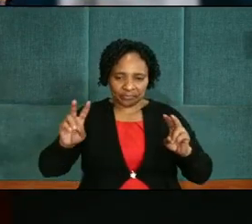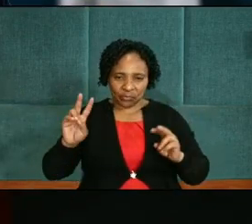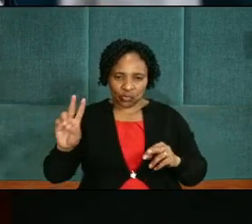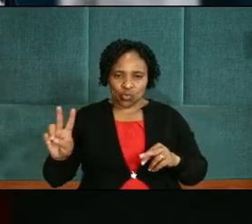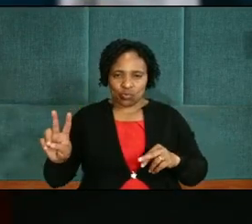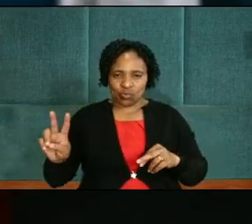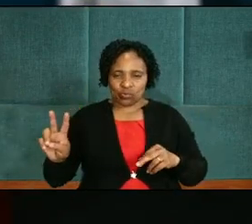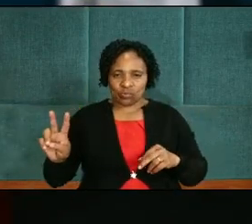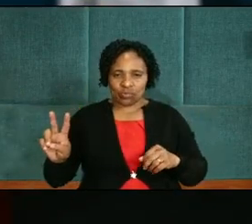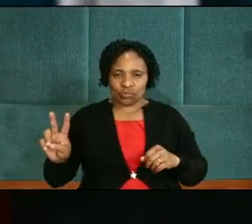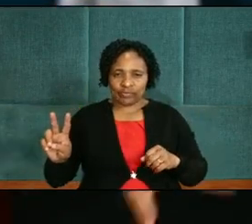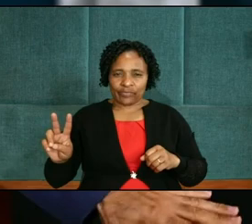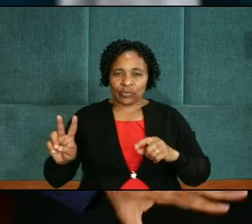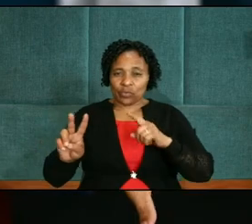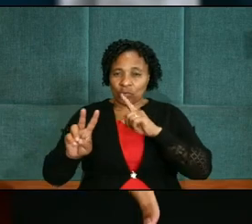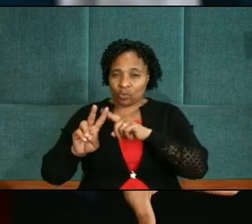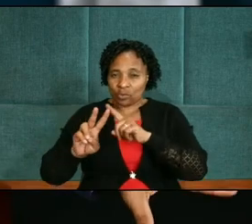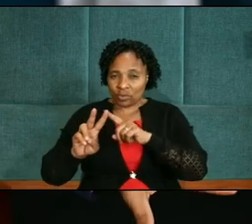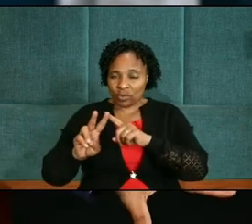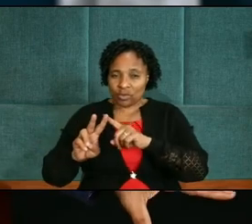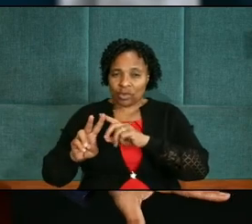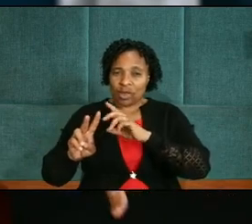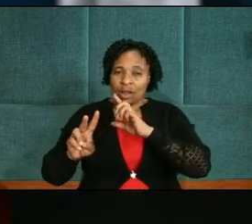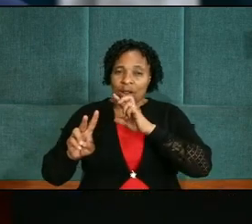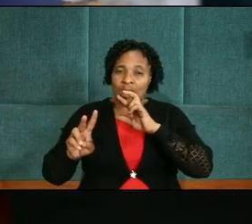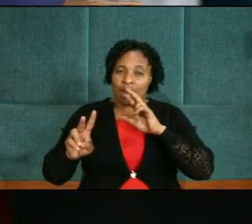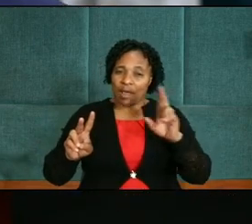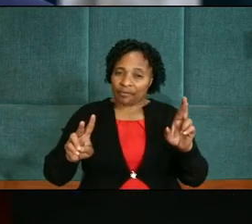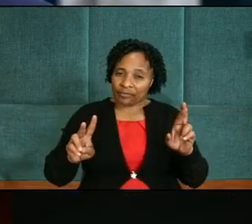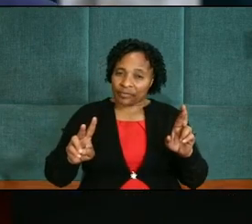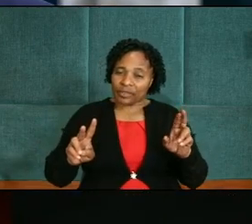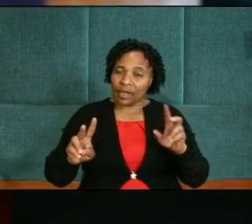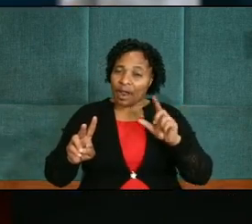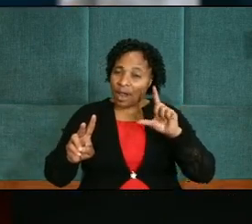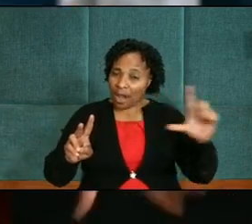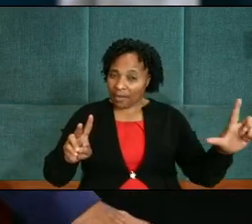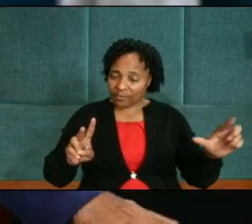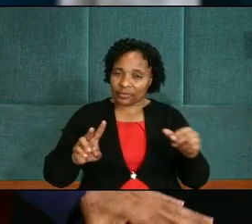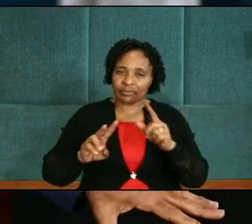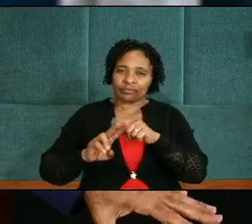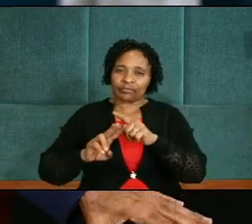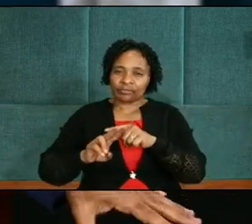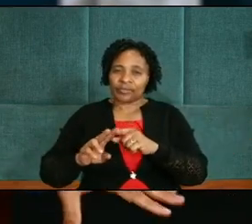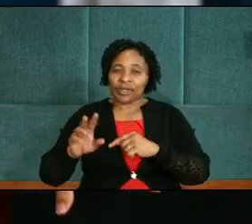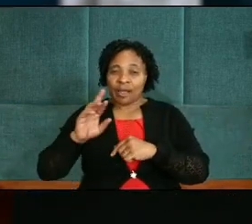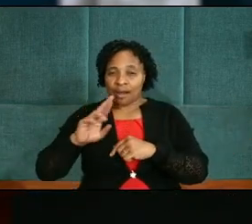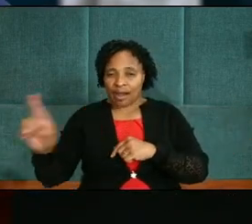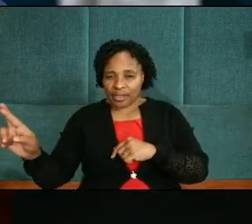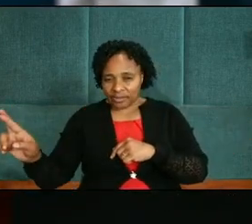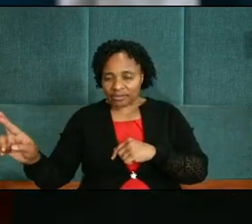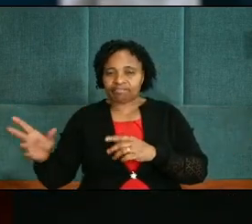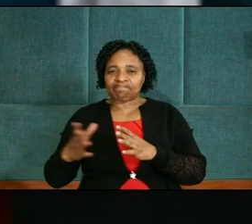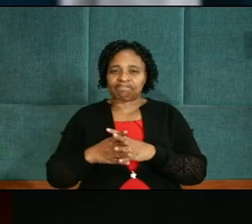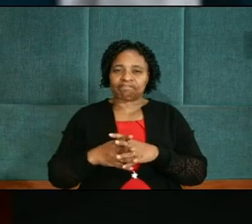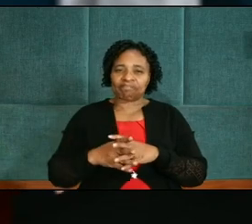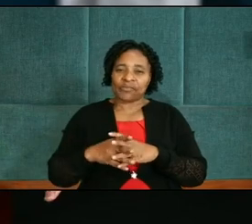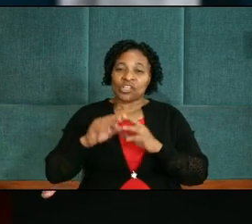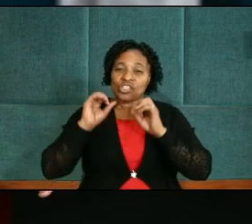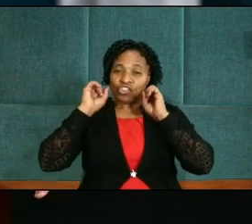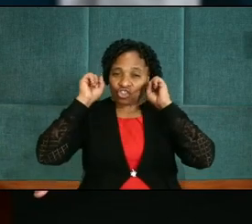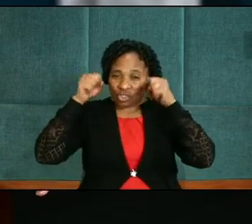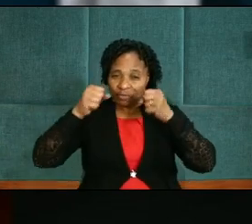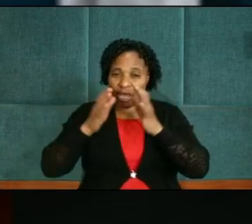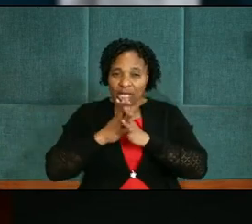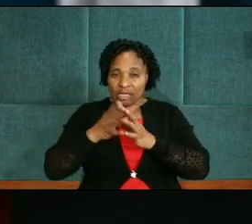separates the two group. The goats on the left, sheep on the right. Wicked on the left, righteous on the right. Is the church